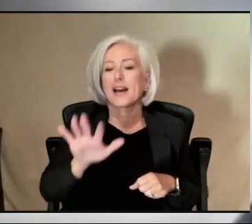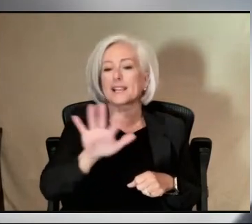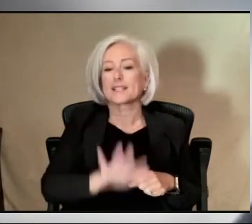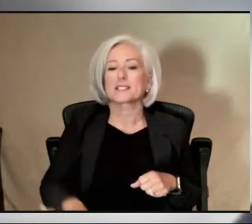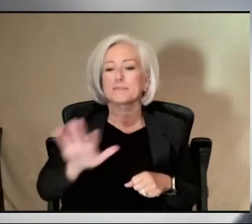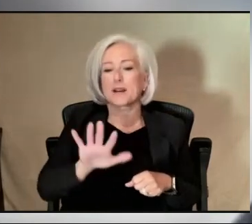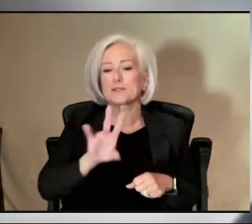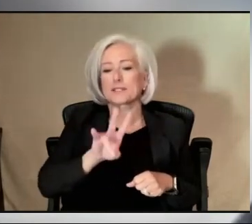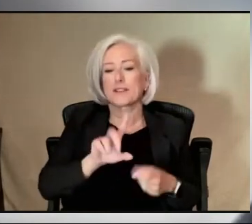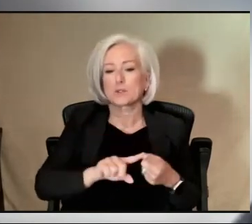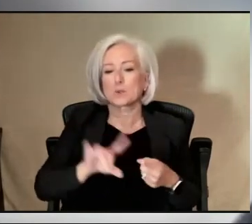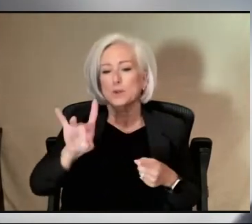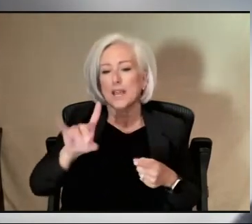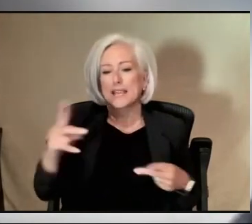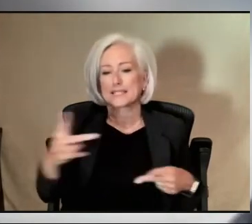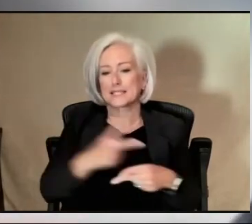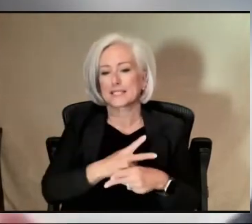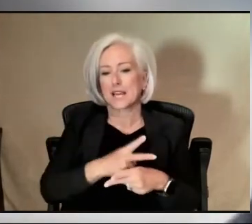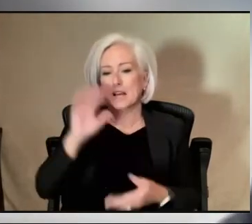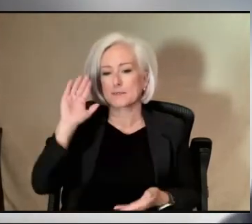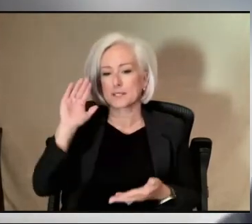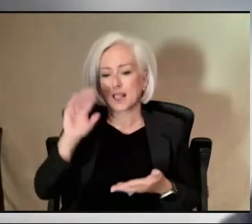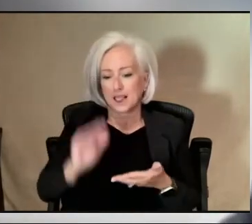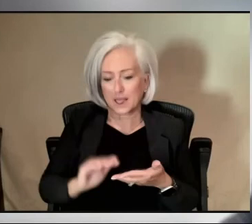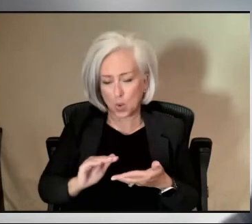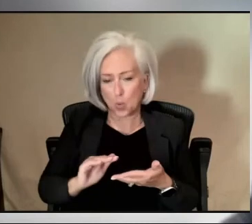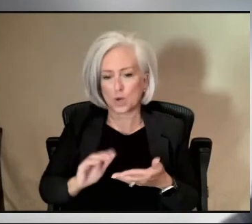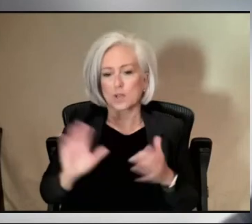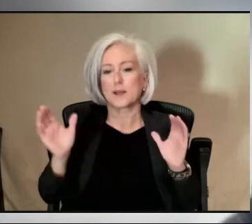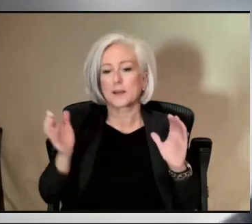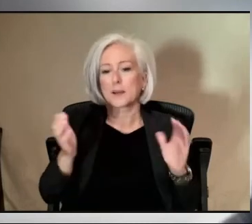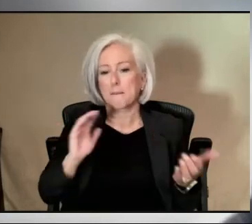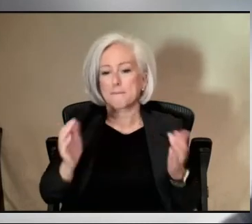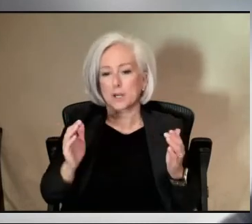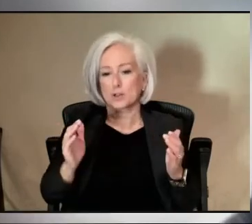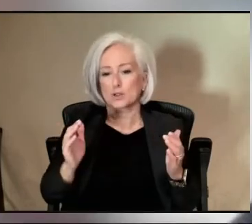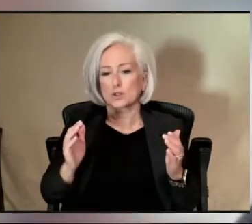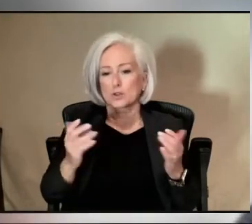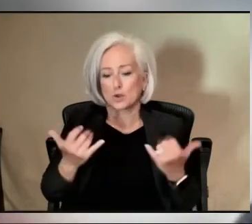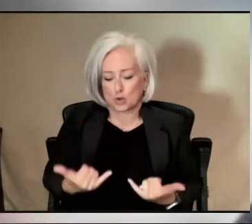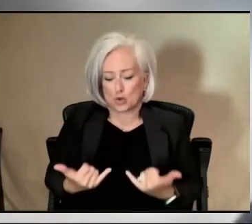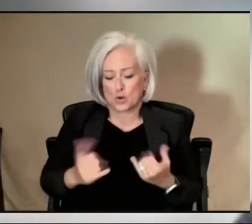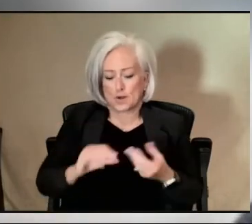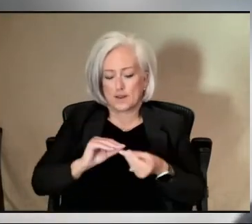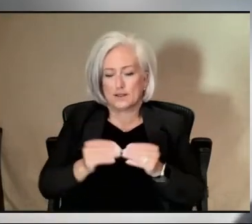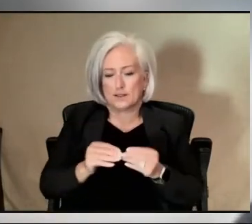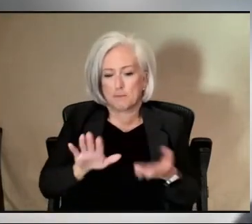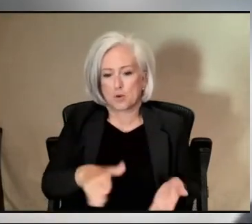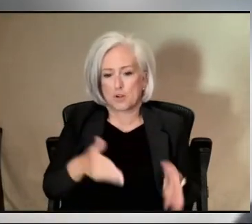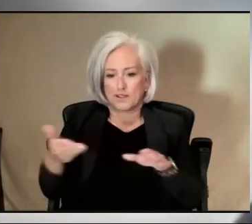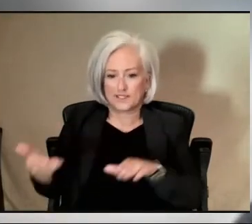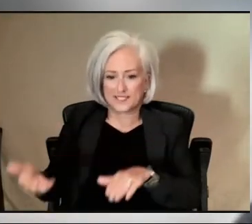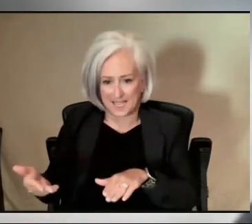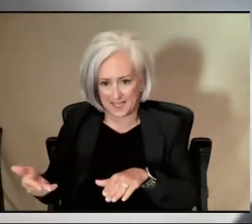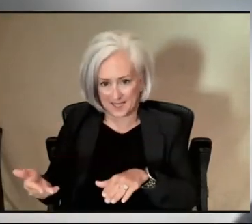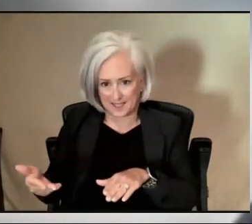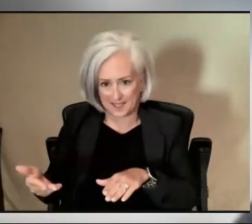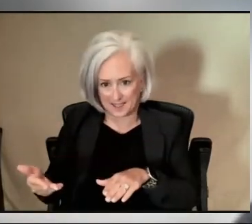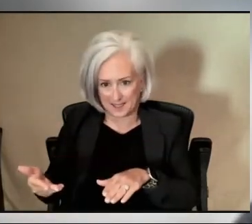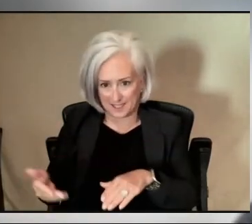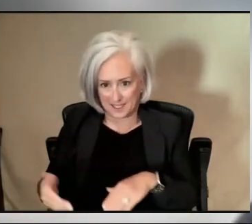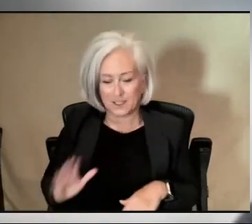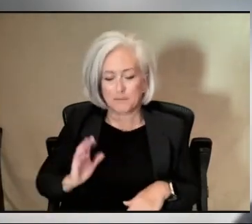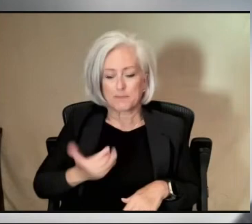8 times lower than the current number of deaths. It's just that our response to those have